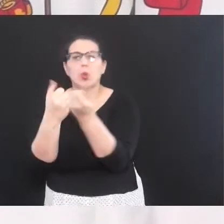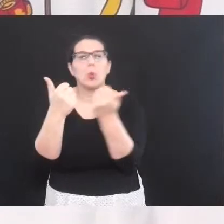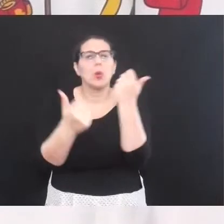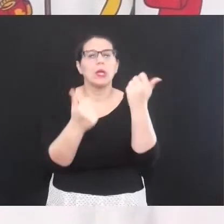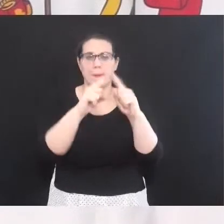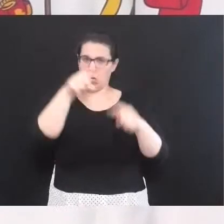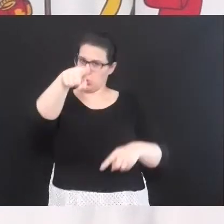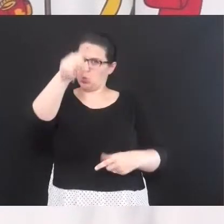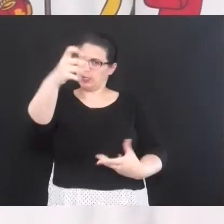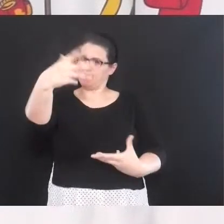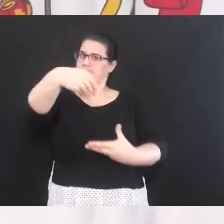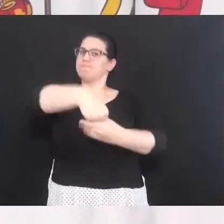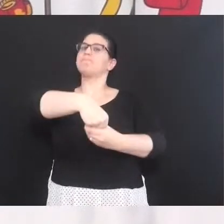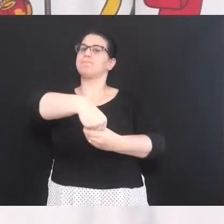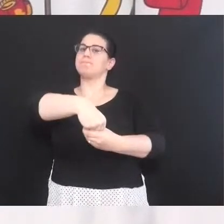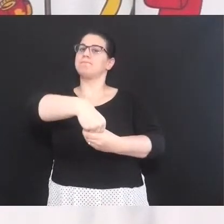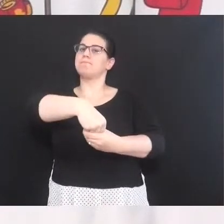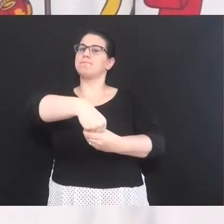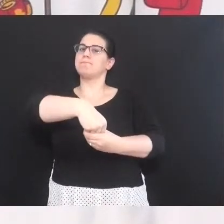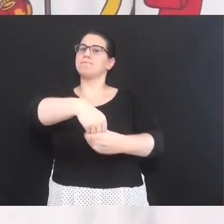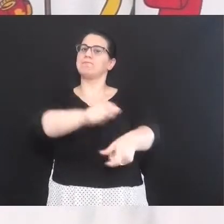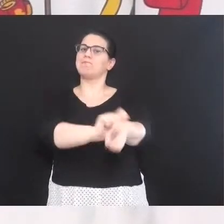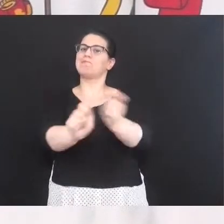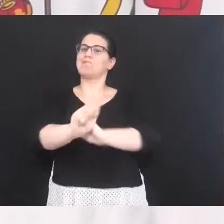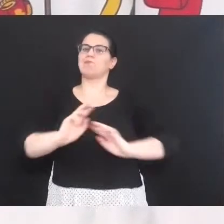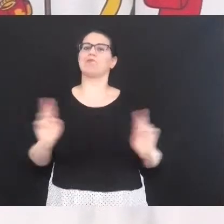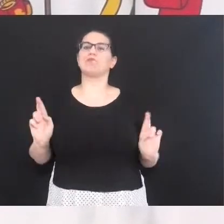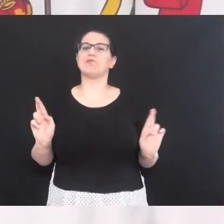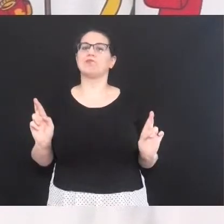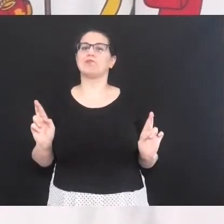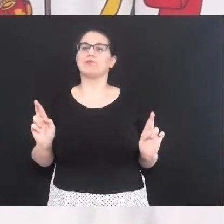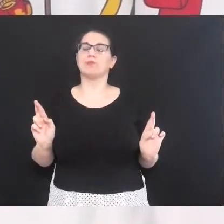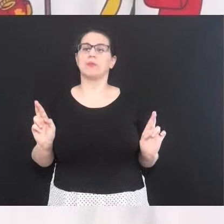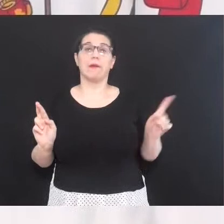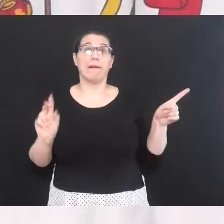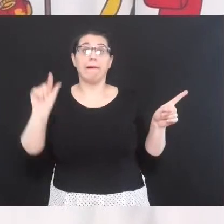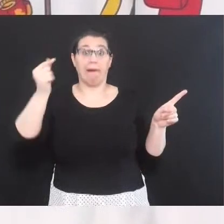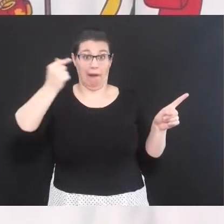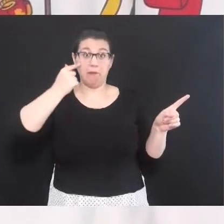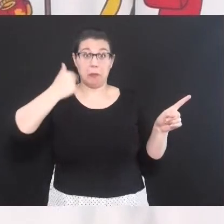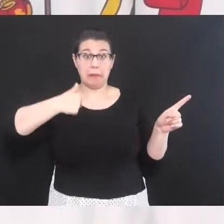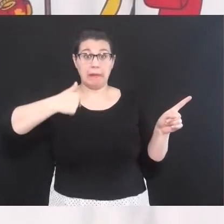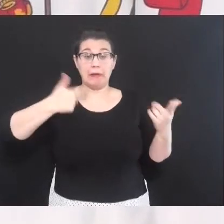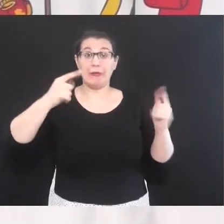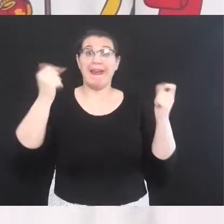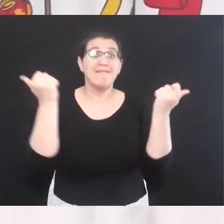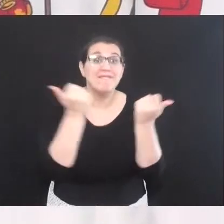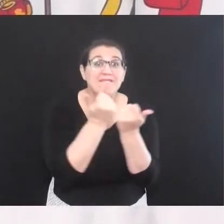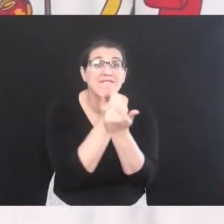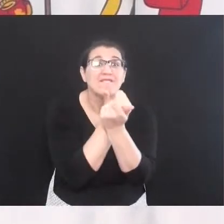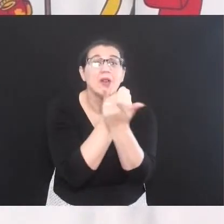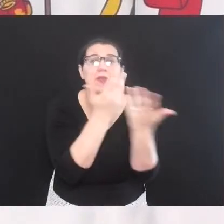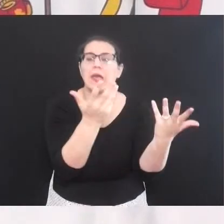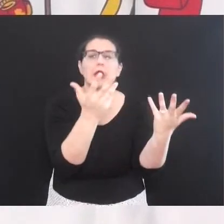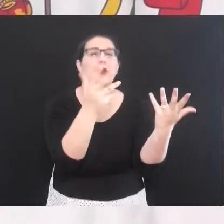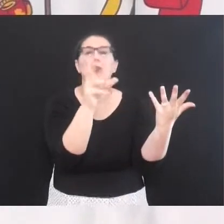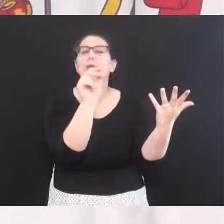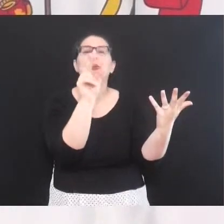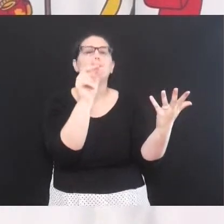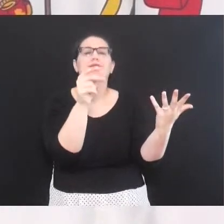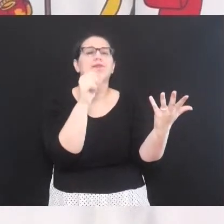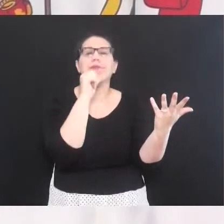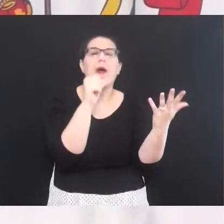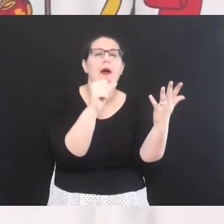part. I got to step up. Our governor is trying every way in the world to not mandate anything, to